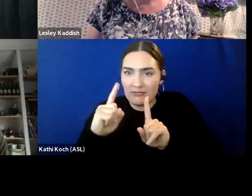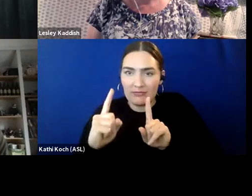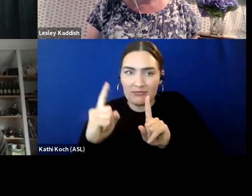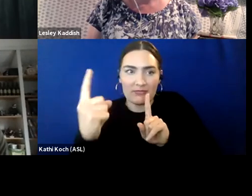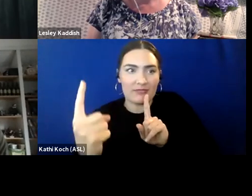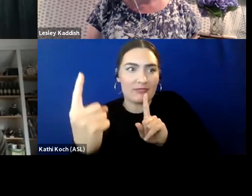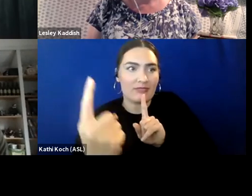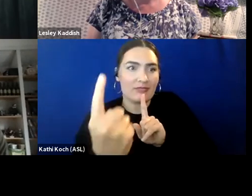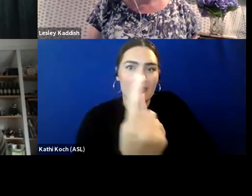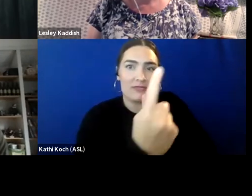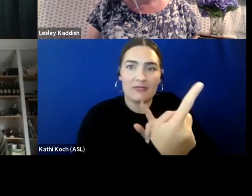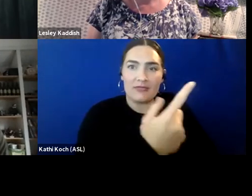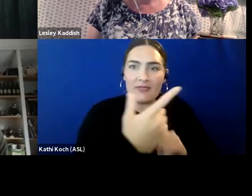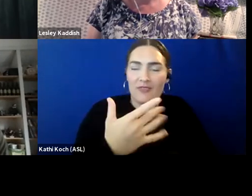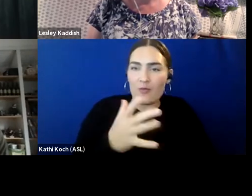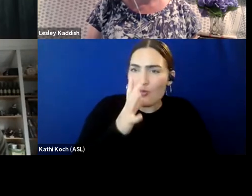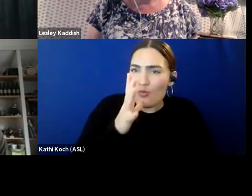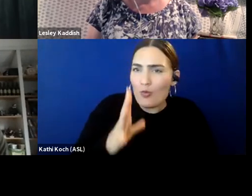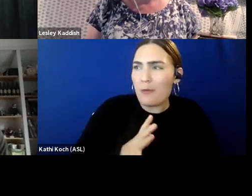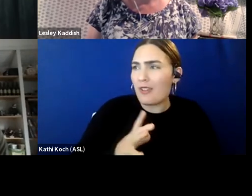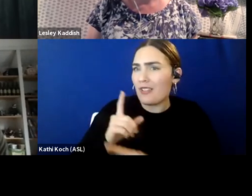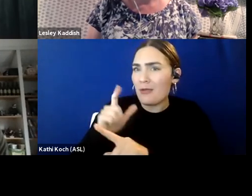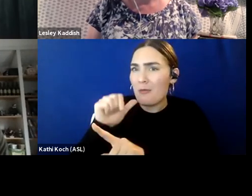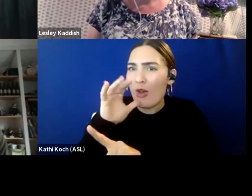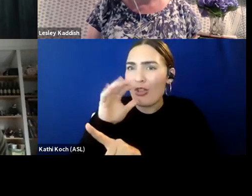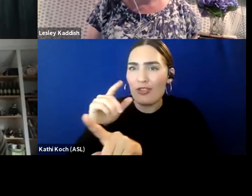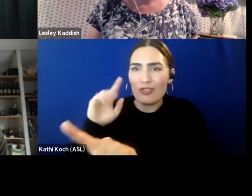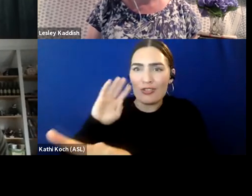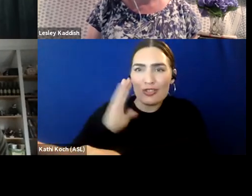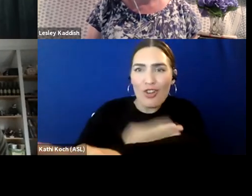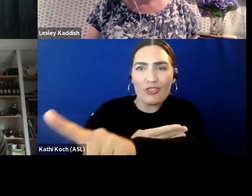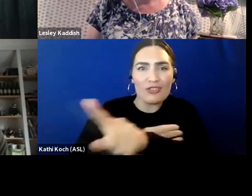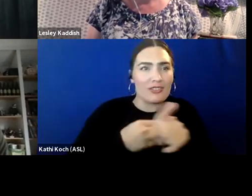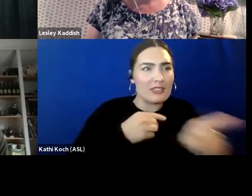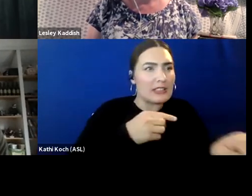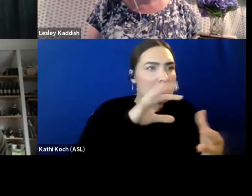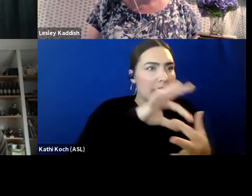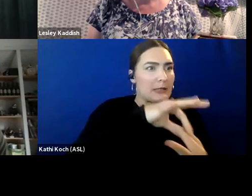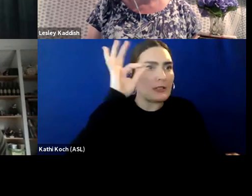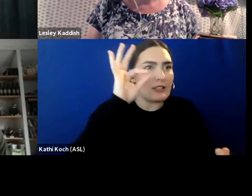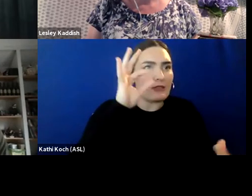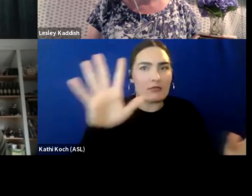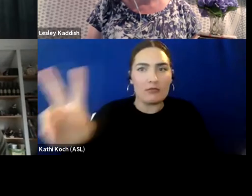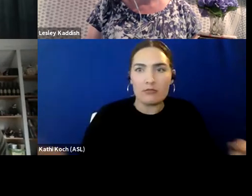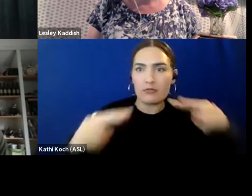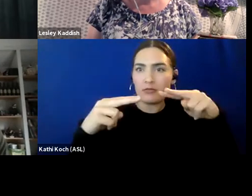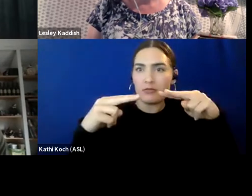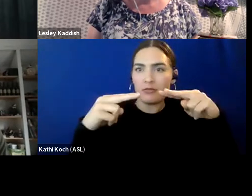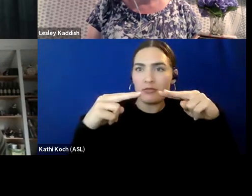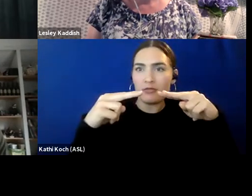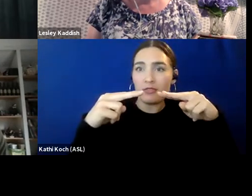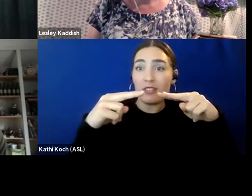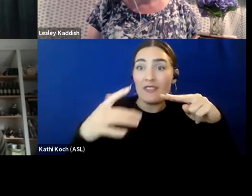own. Woman, mother, daughter, spirit putting your days, your house in